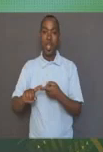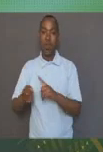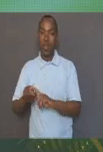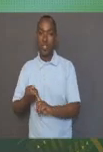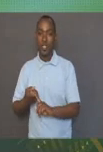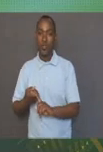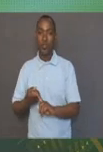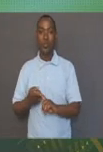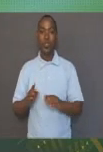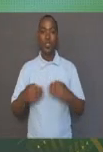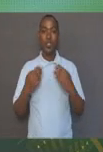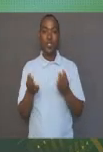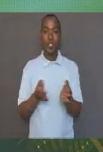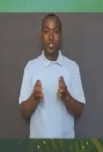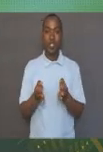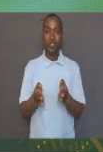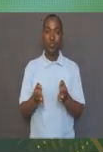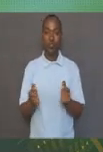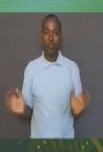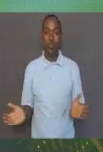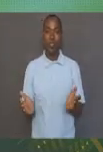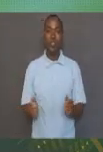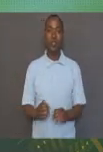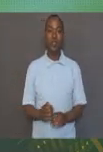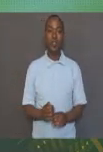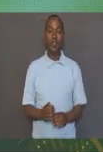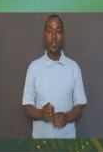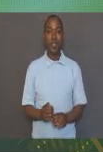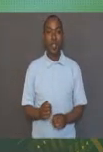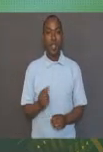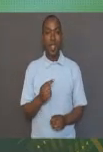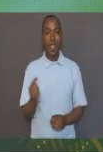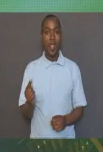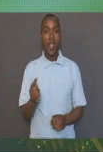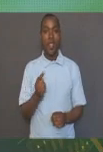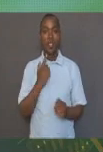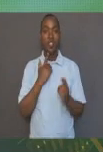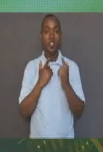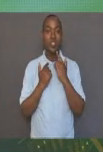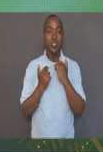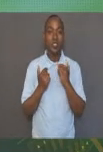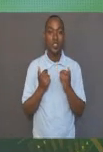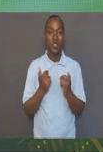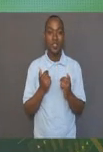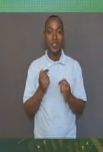classmates. It would surely make for an interesting presentation.